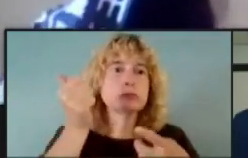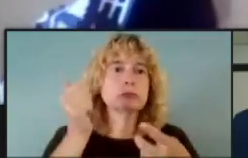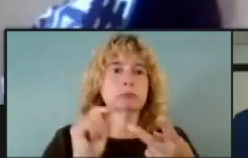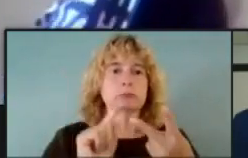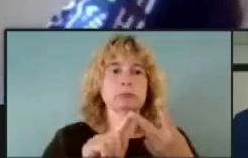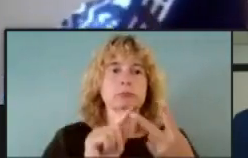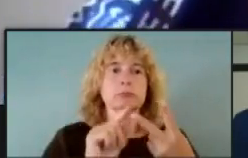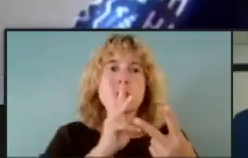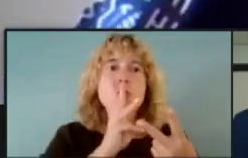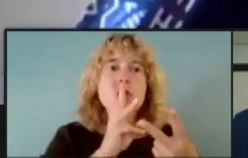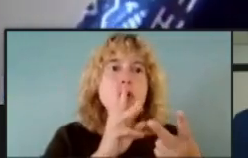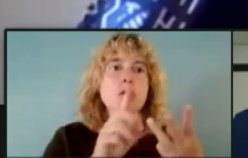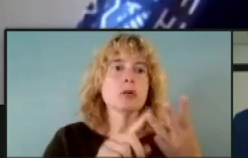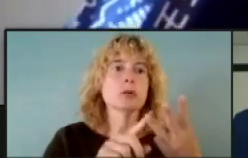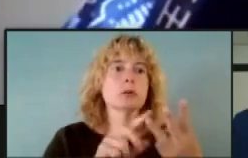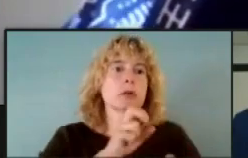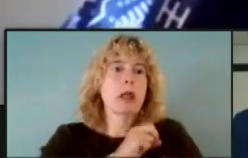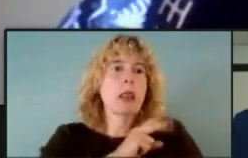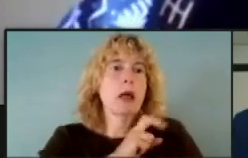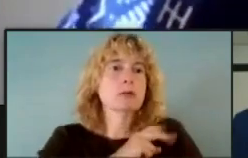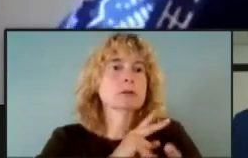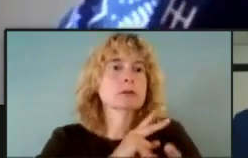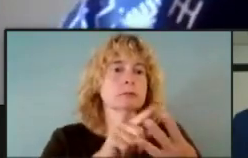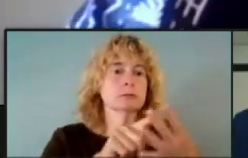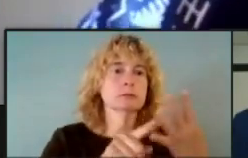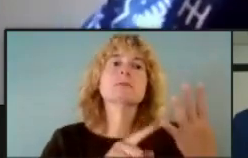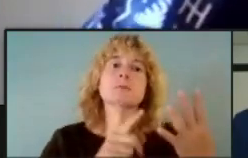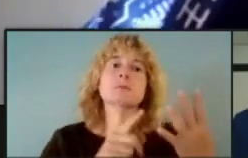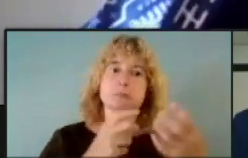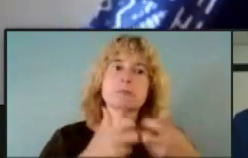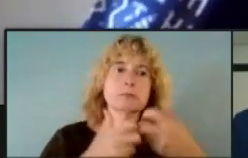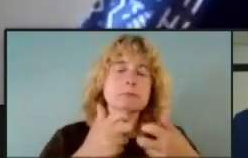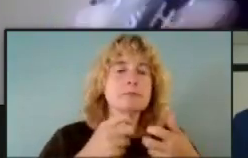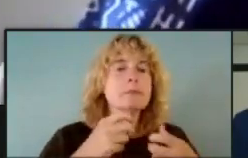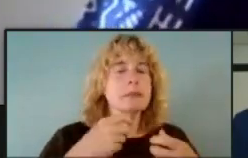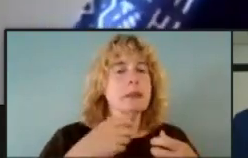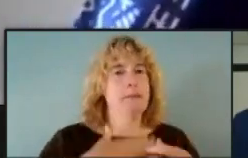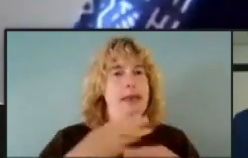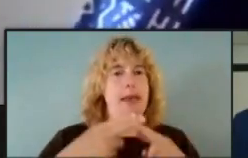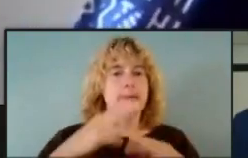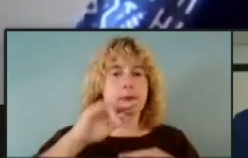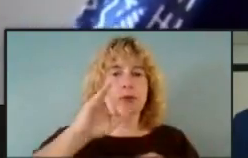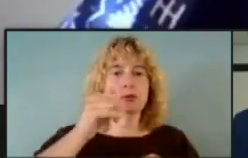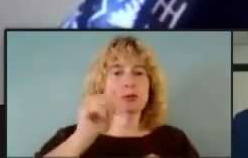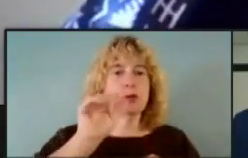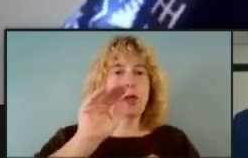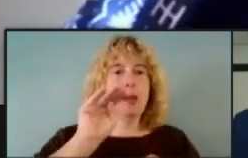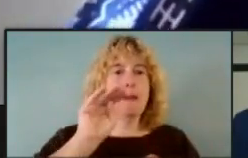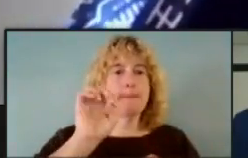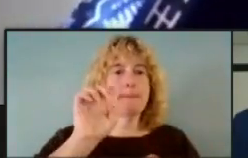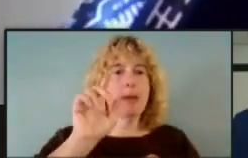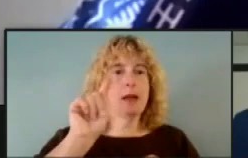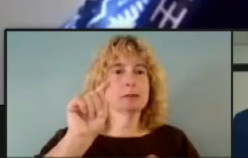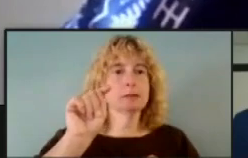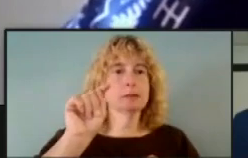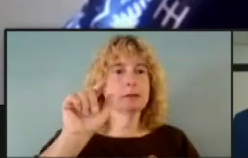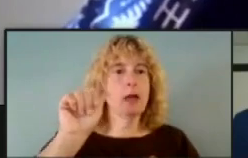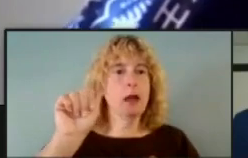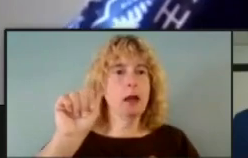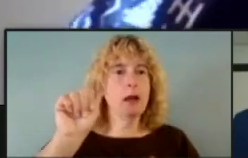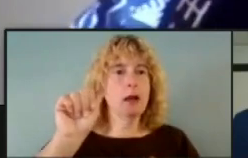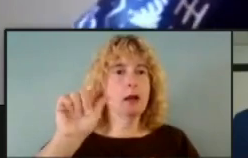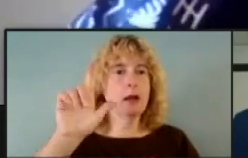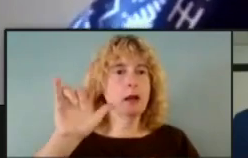Jametta Lilly, and I am blessed to be a member of this coalition. I am blessed to serve as the CEO of the